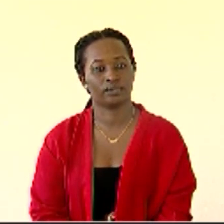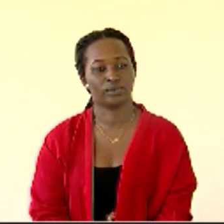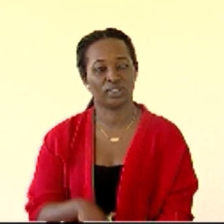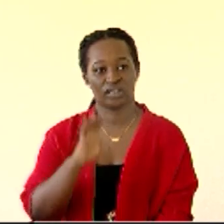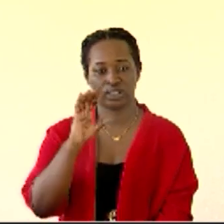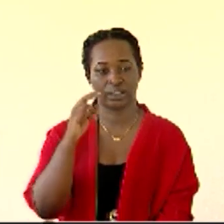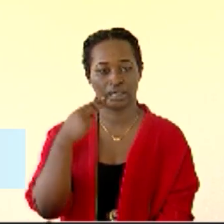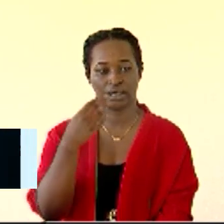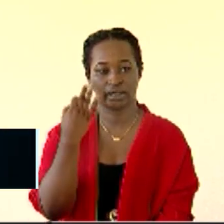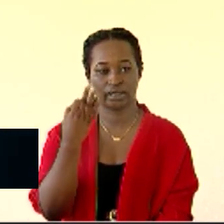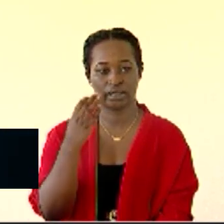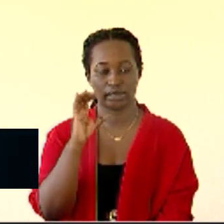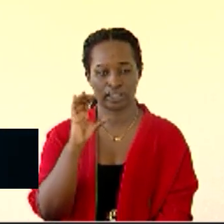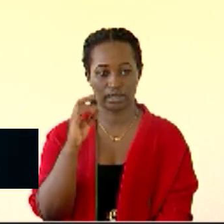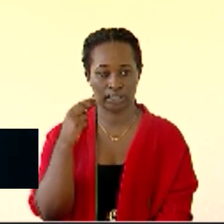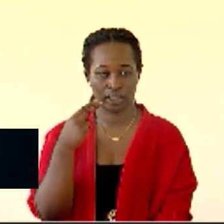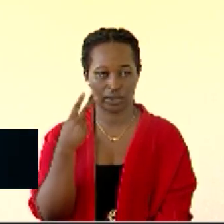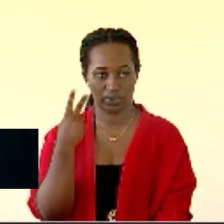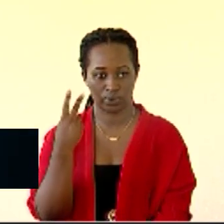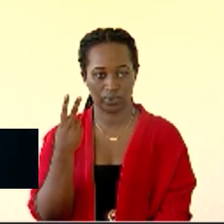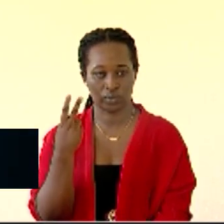carbon atoms.